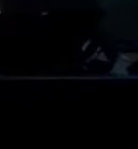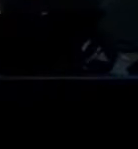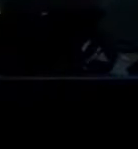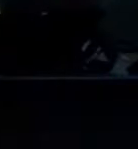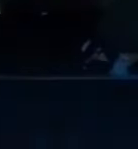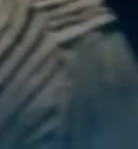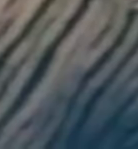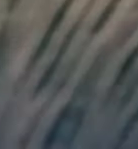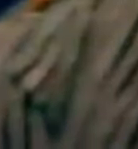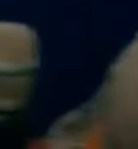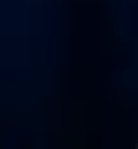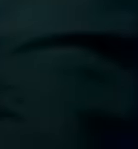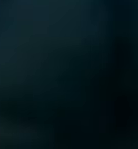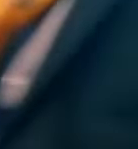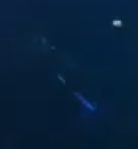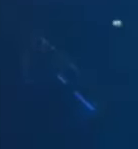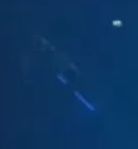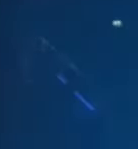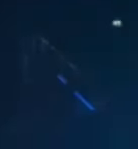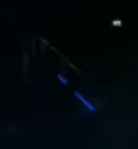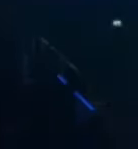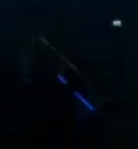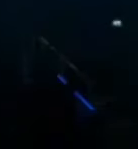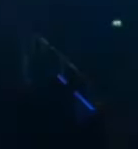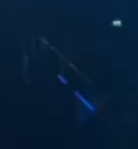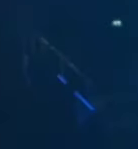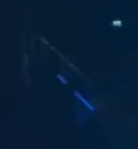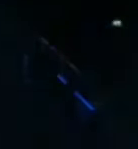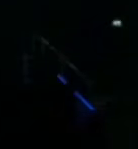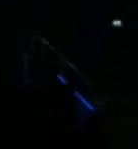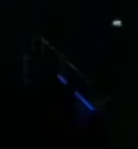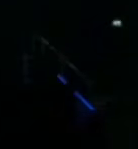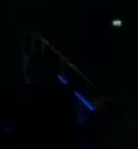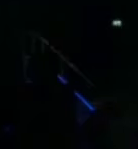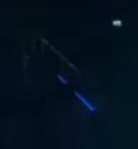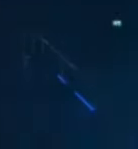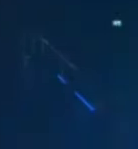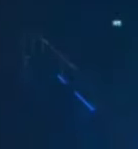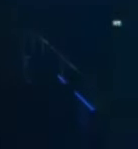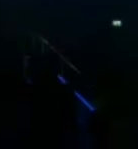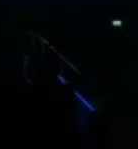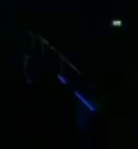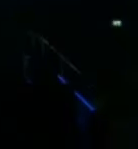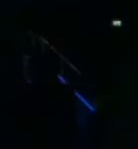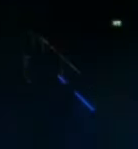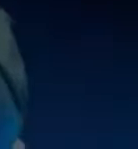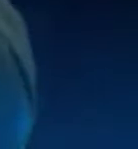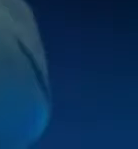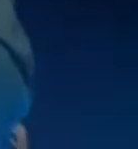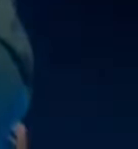that when God chooses you, He won't allow you to fail. For me, I haven't done anything extraordinary, but I think